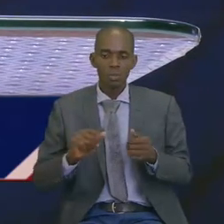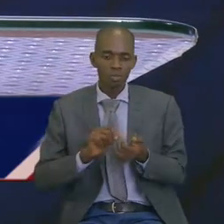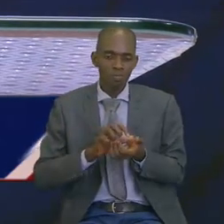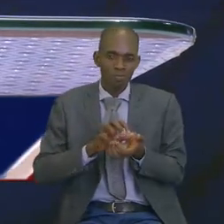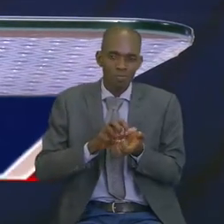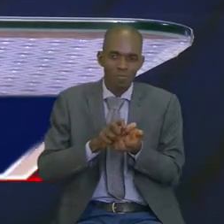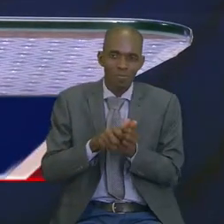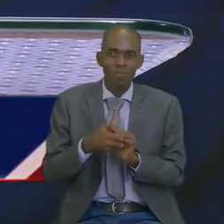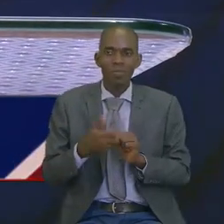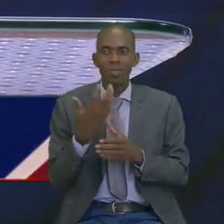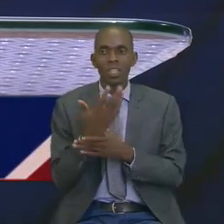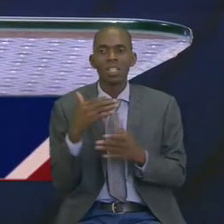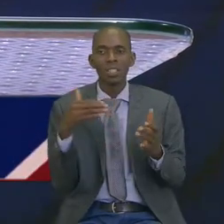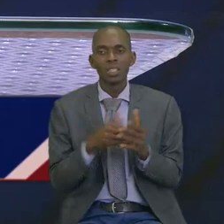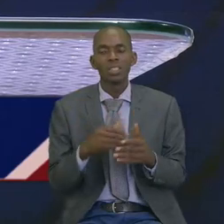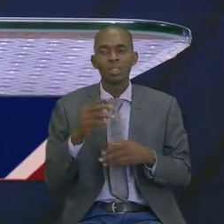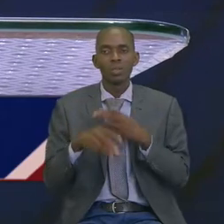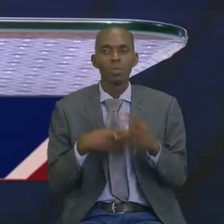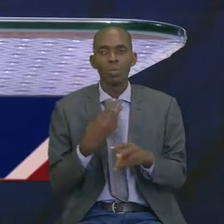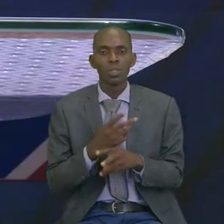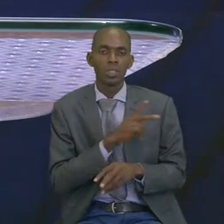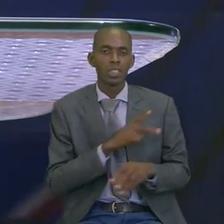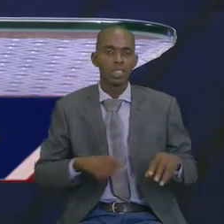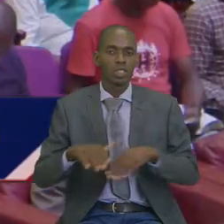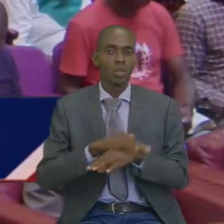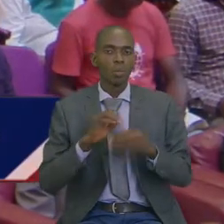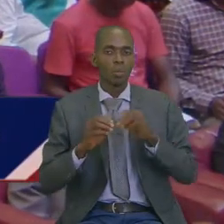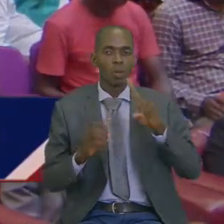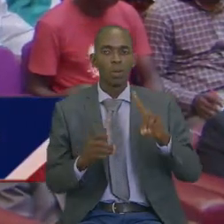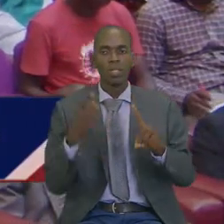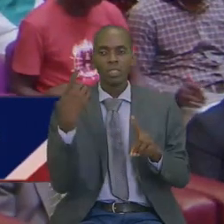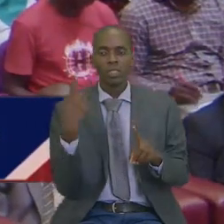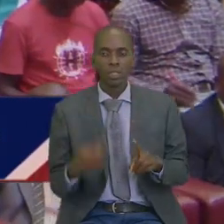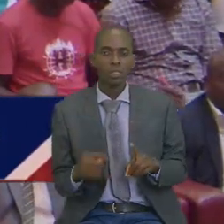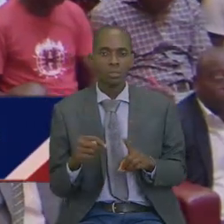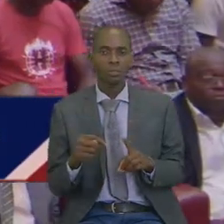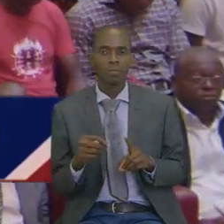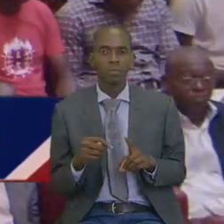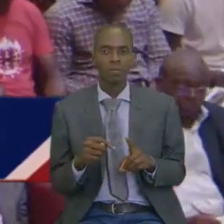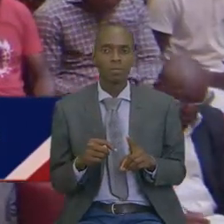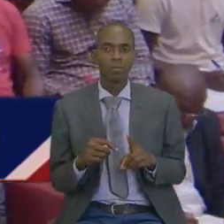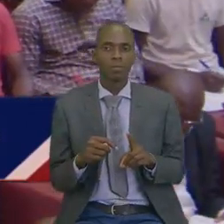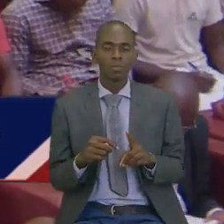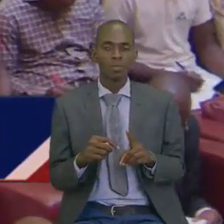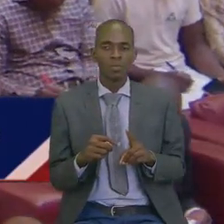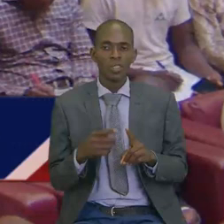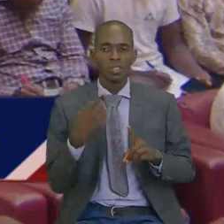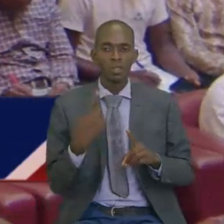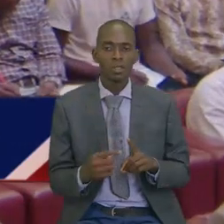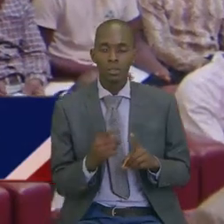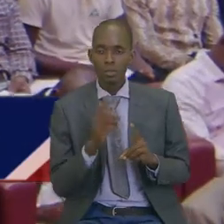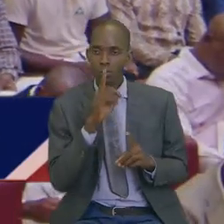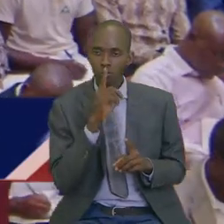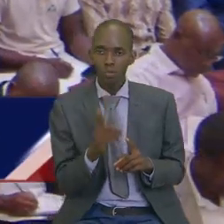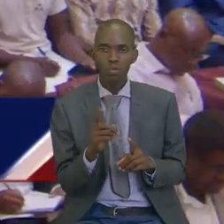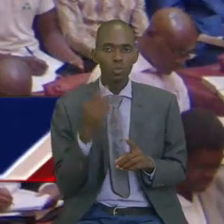kingdoms. Look at number one. Number one is the initial golden head of the Gentile kingdoms. You know that already. You